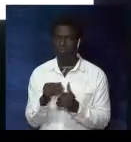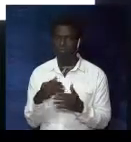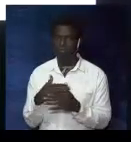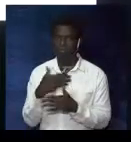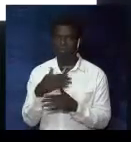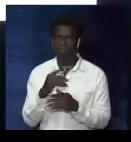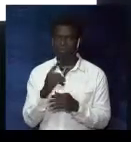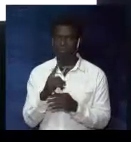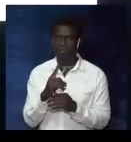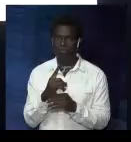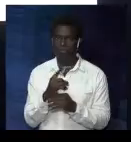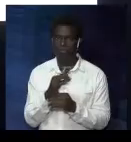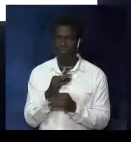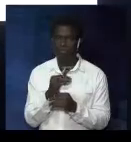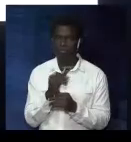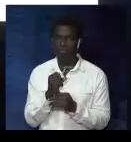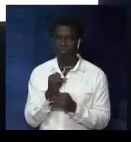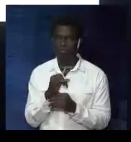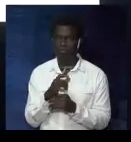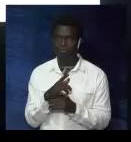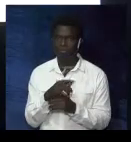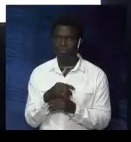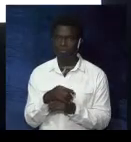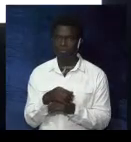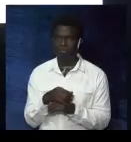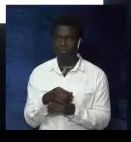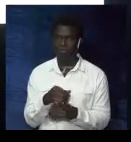The next one, fossil.